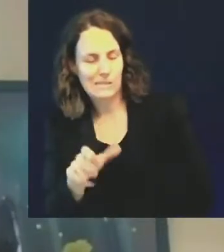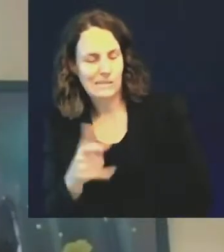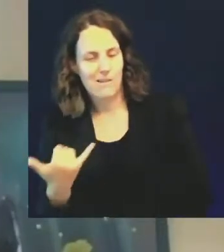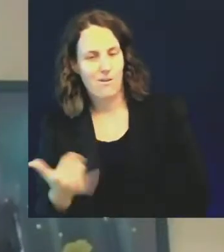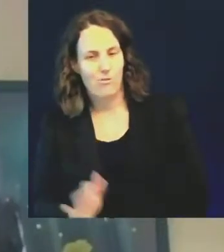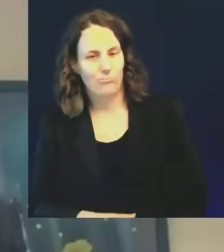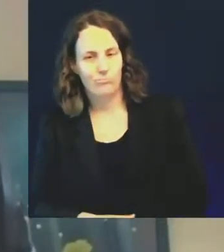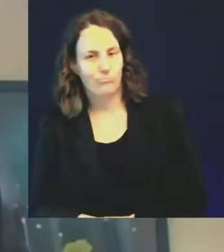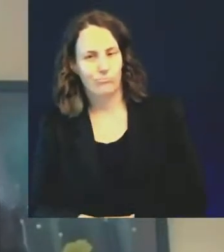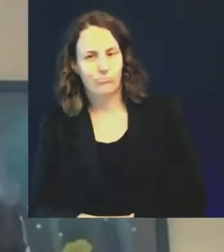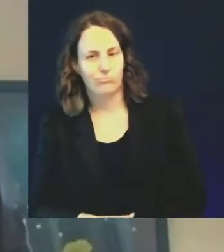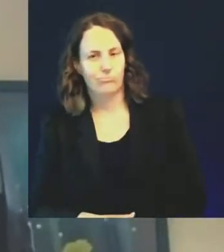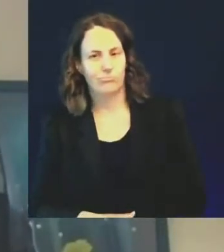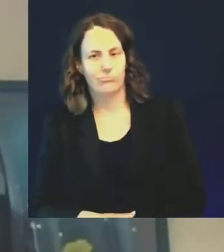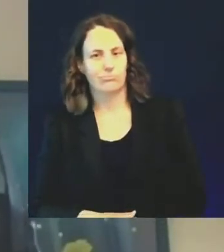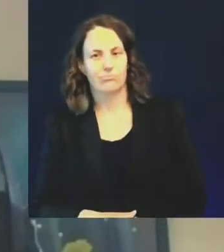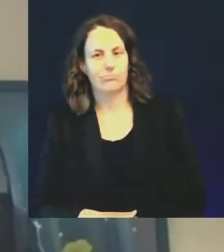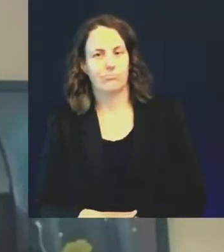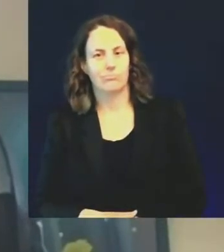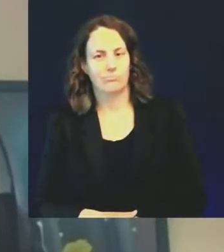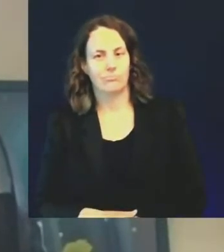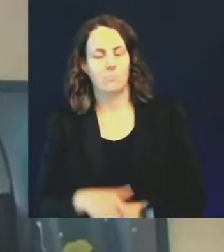it to be prepared.